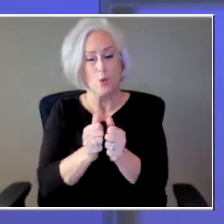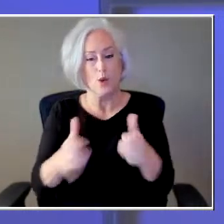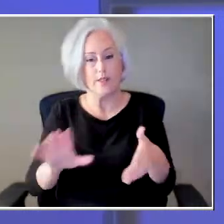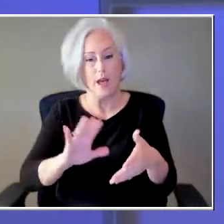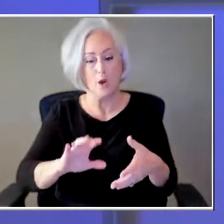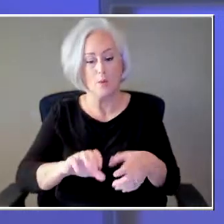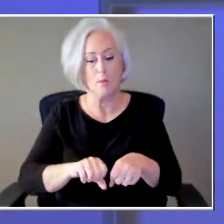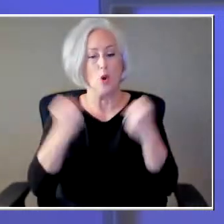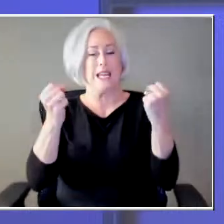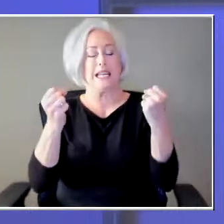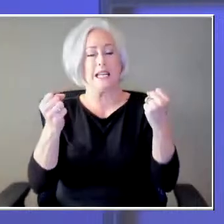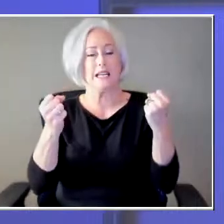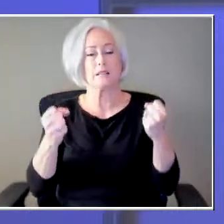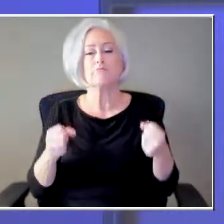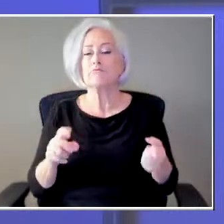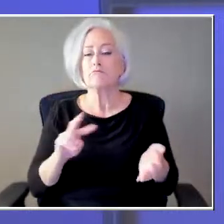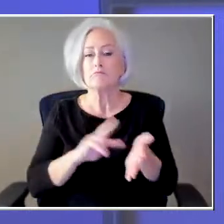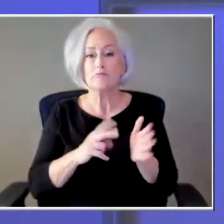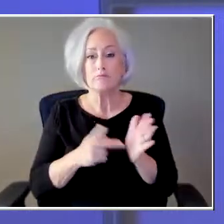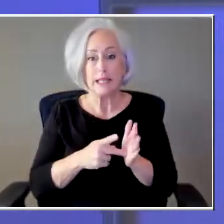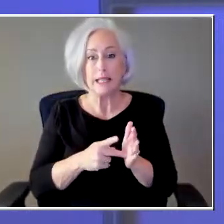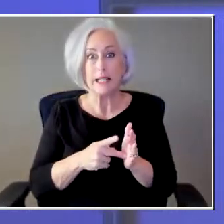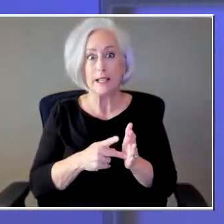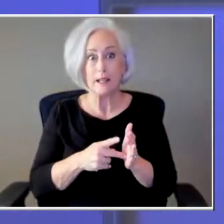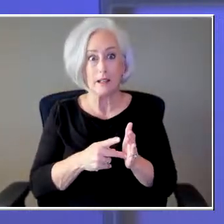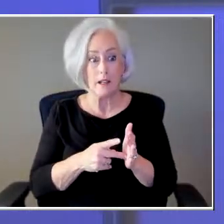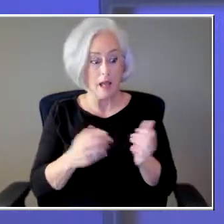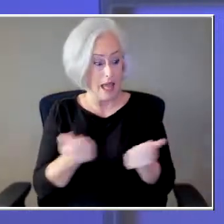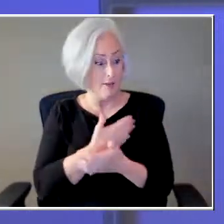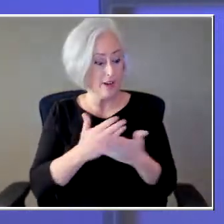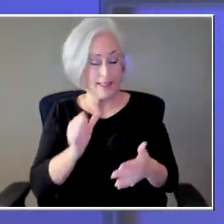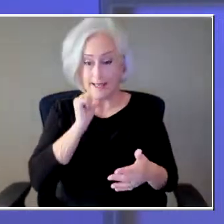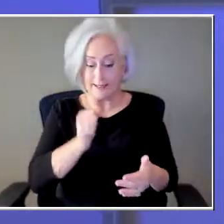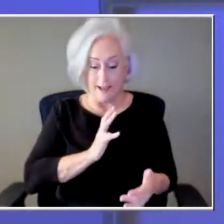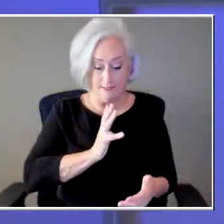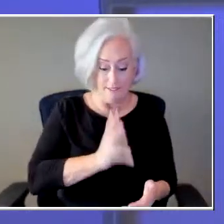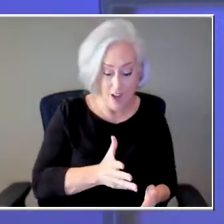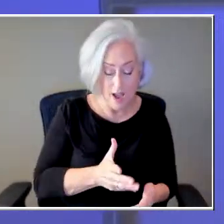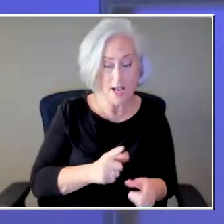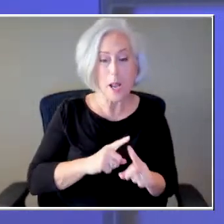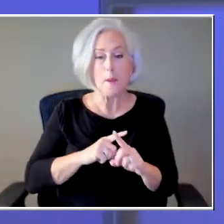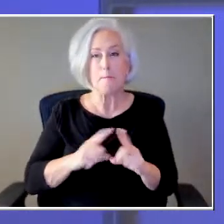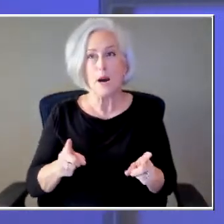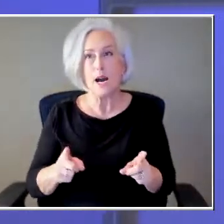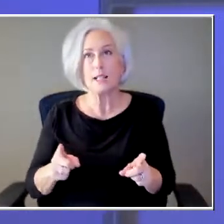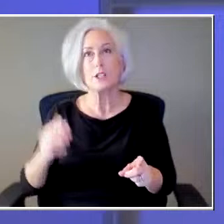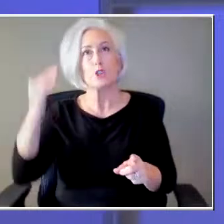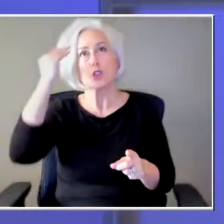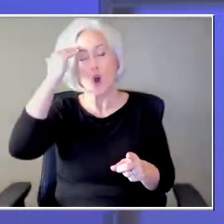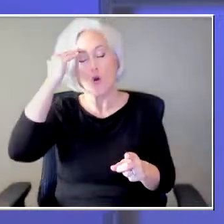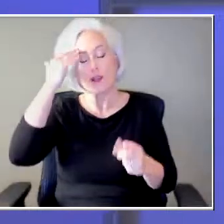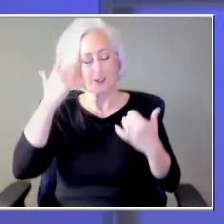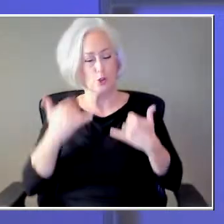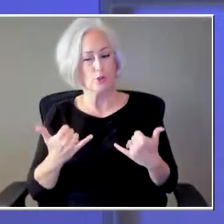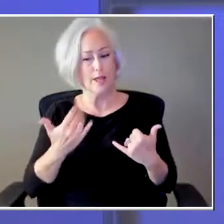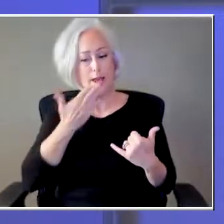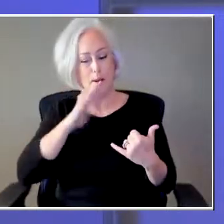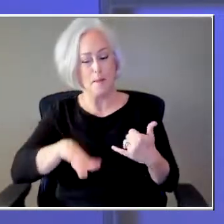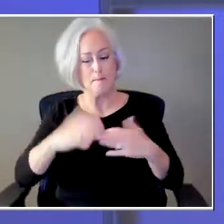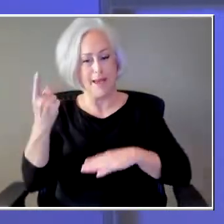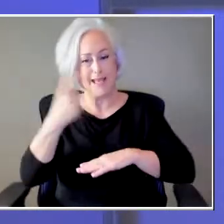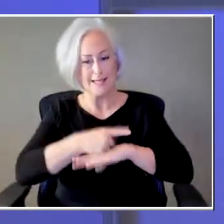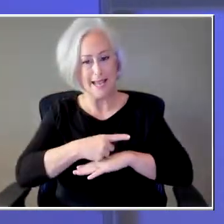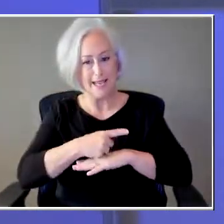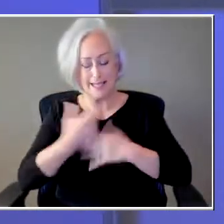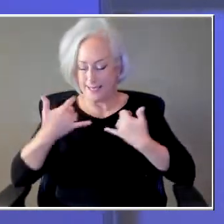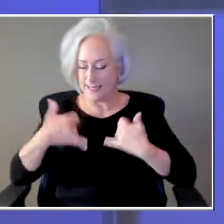and saying everything's fine. It's coming in with how you are, like, I'm having a bad day, and still going to the wedding, but also reaching